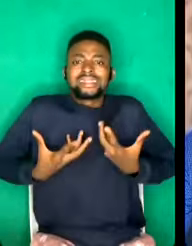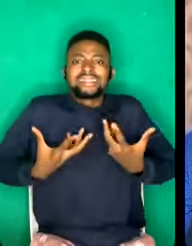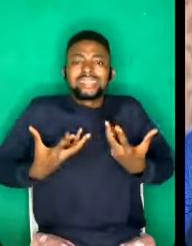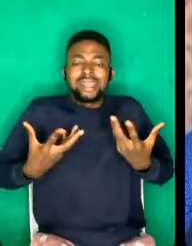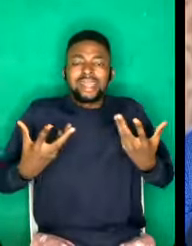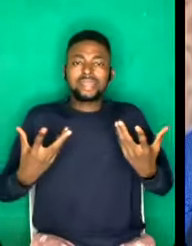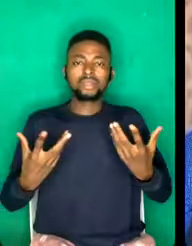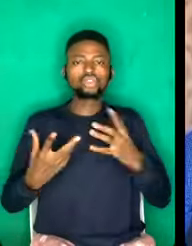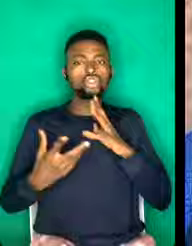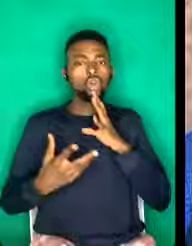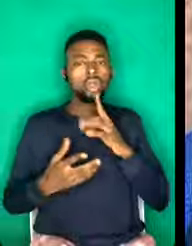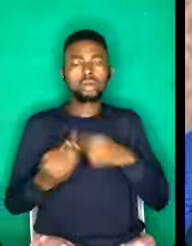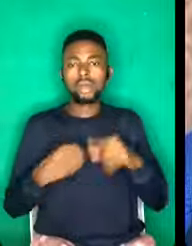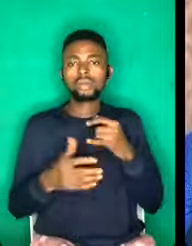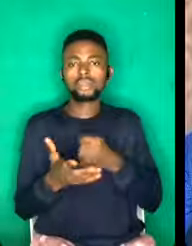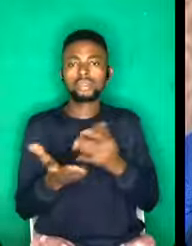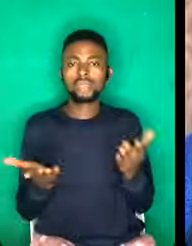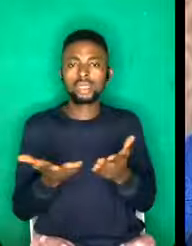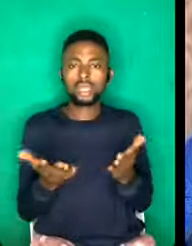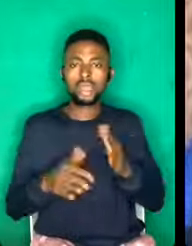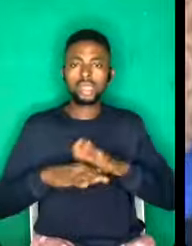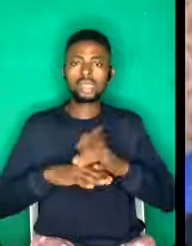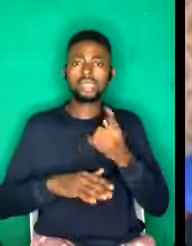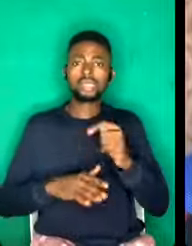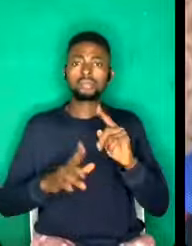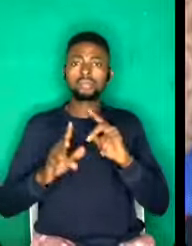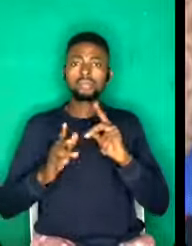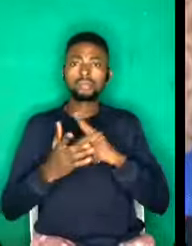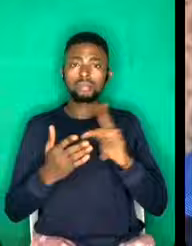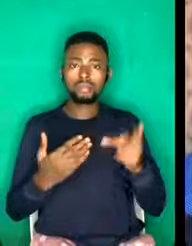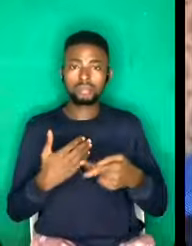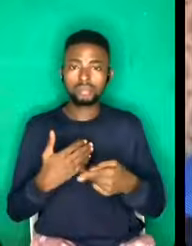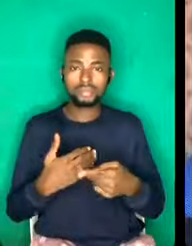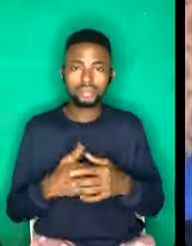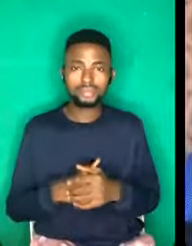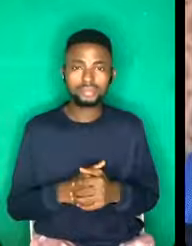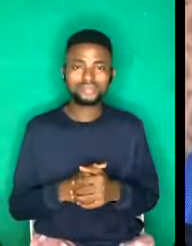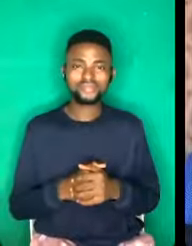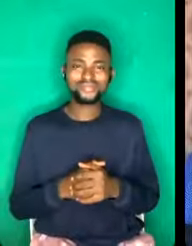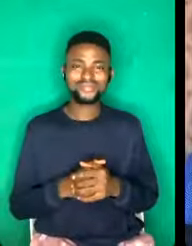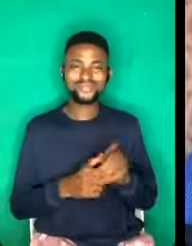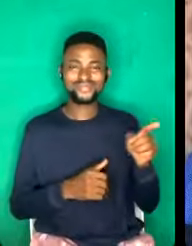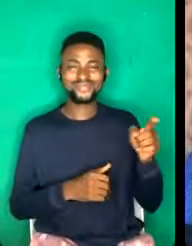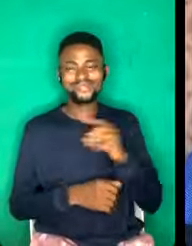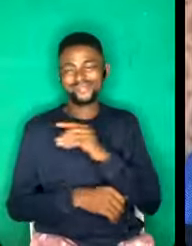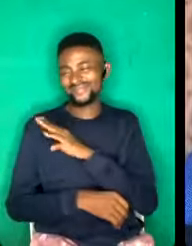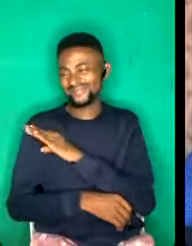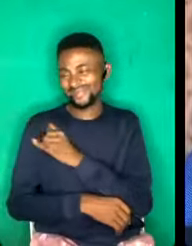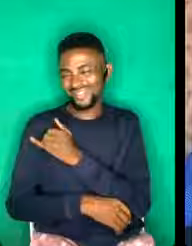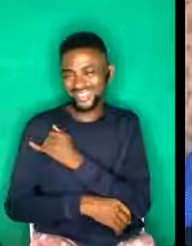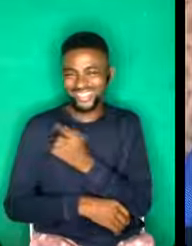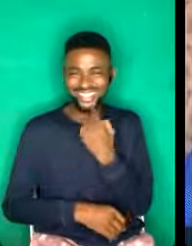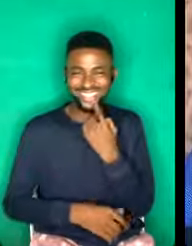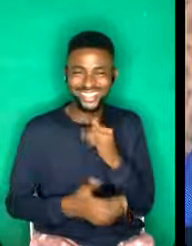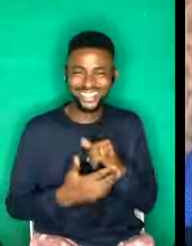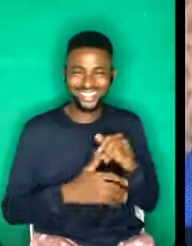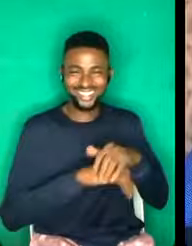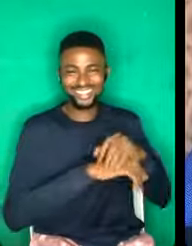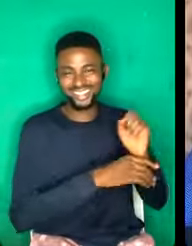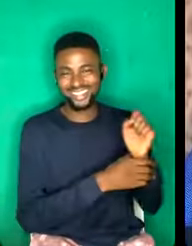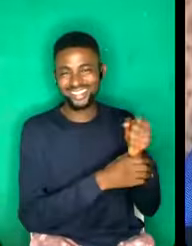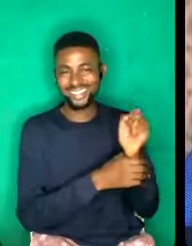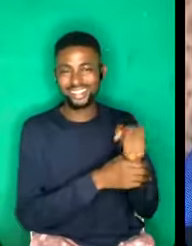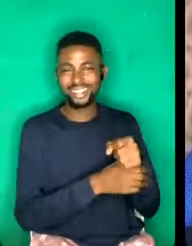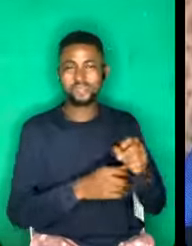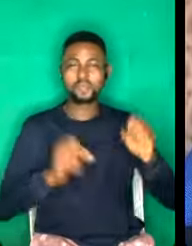talk about it here on the show. I know that Mr. Observer will be like, okay. All right. So as we